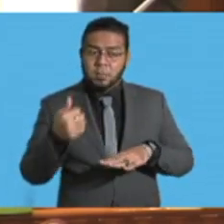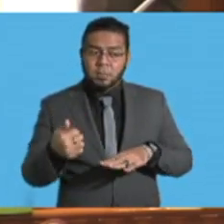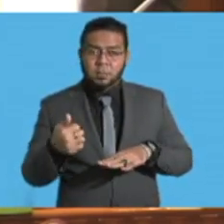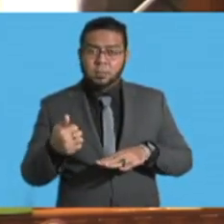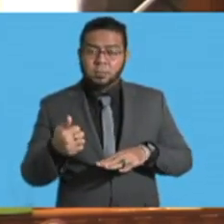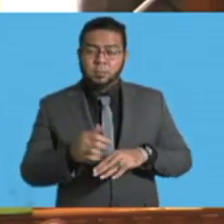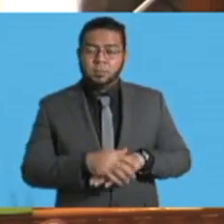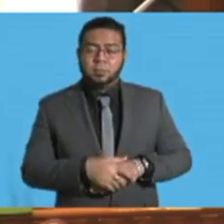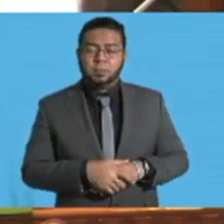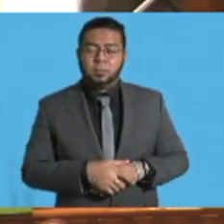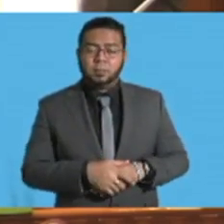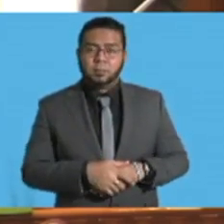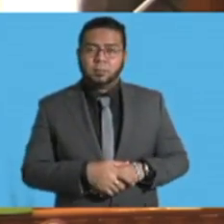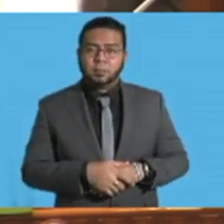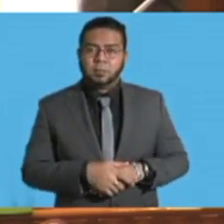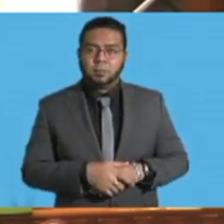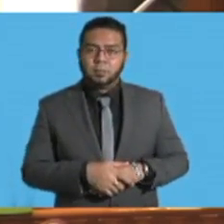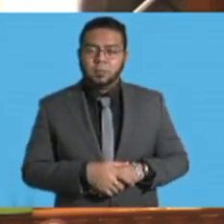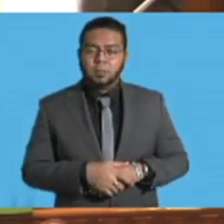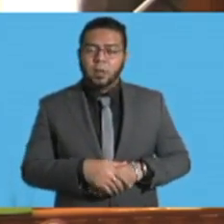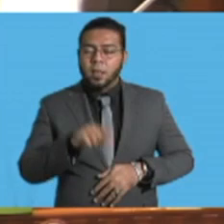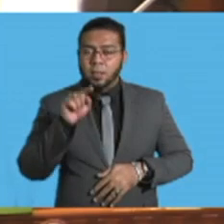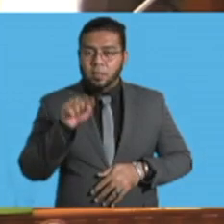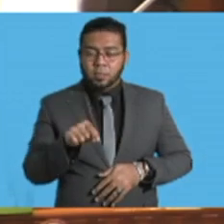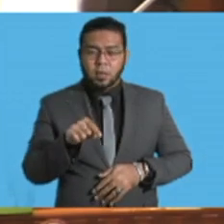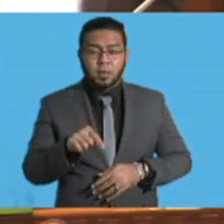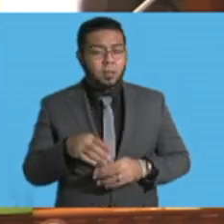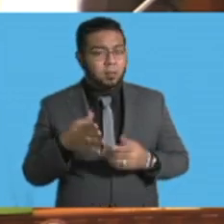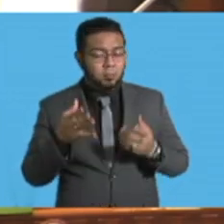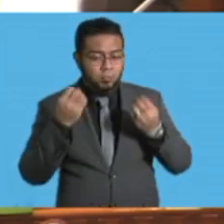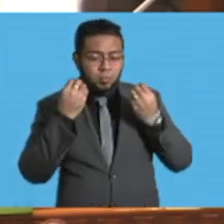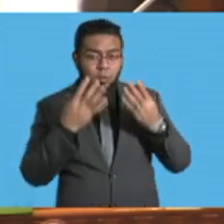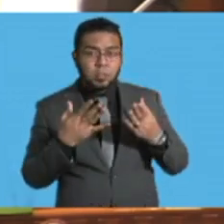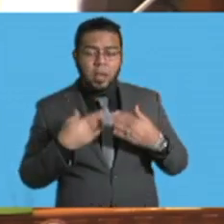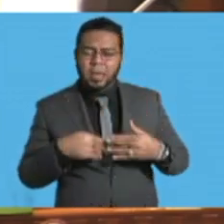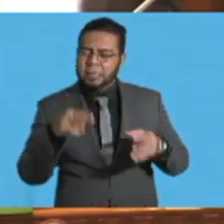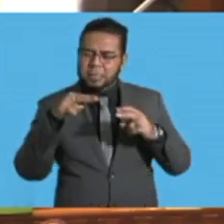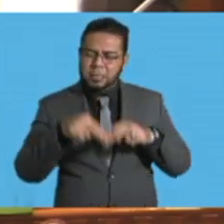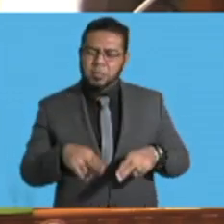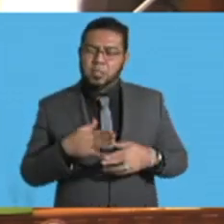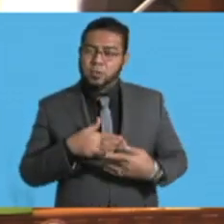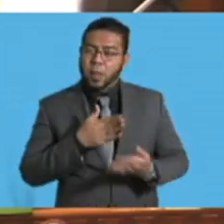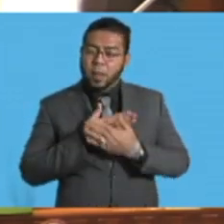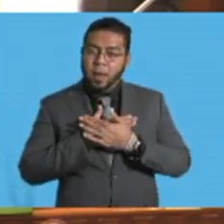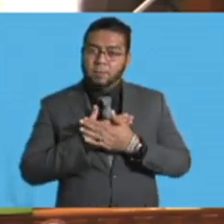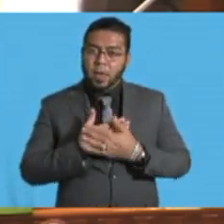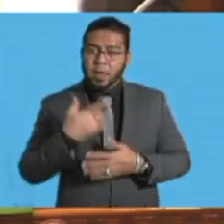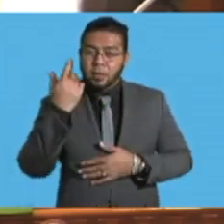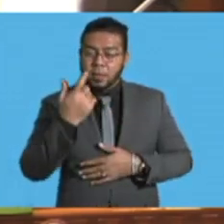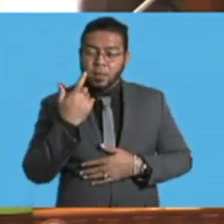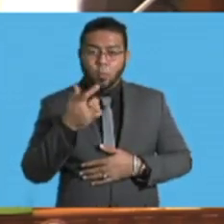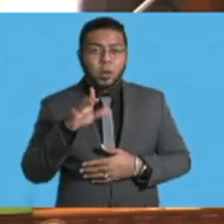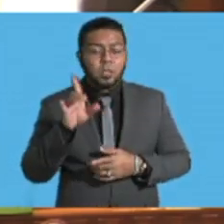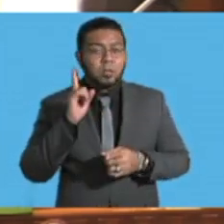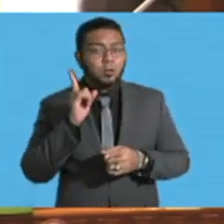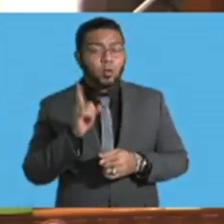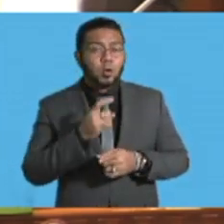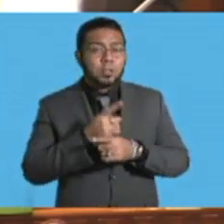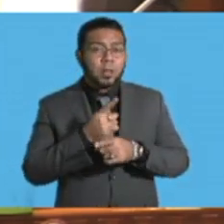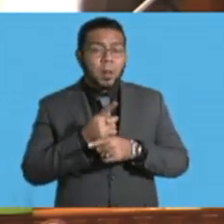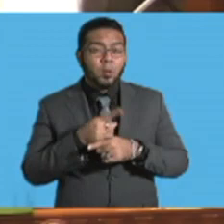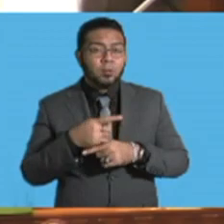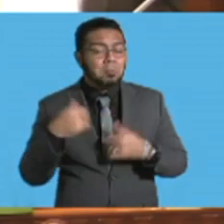implementation and strategies inspires. There exists a deep sense of love and care for its people when it comes to providing the so